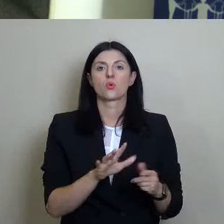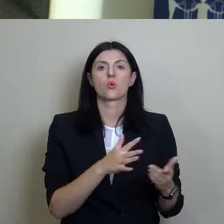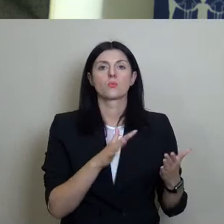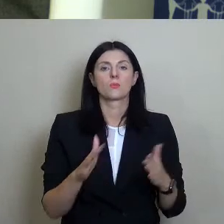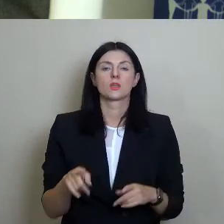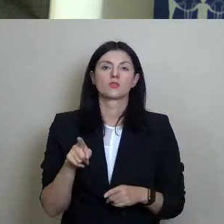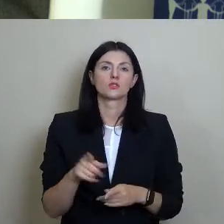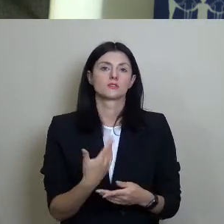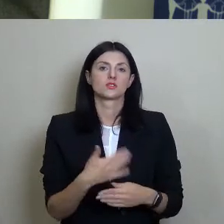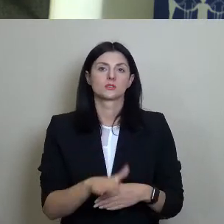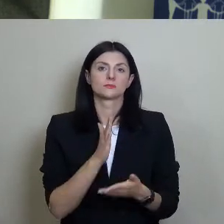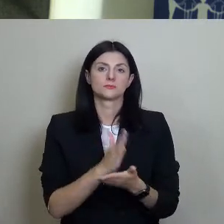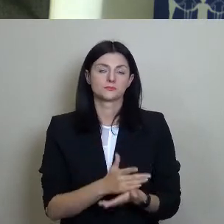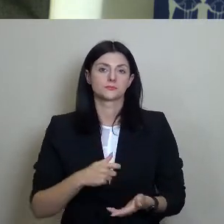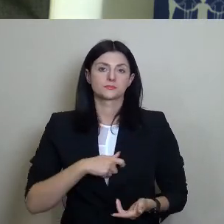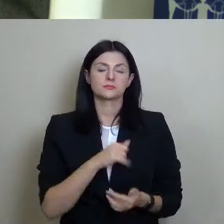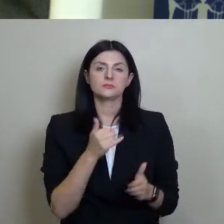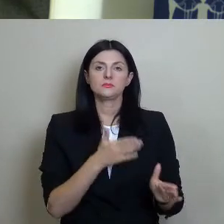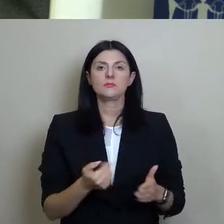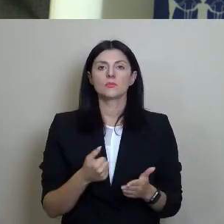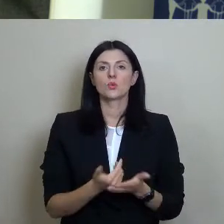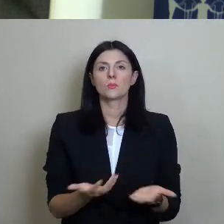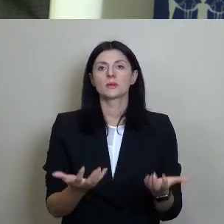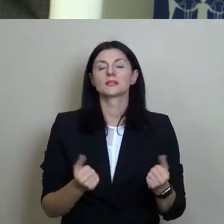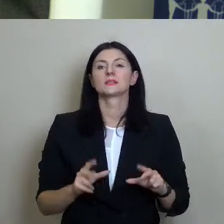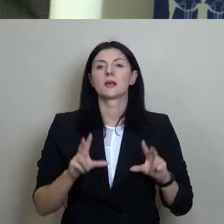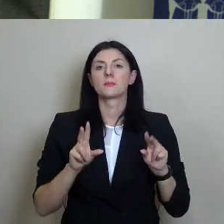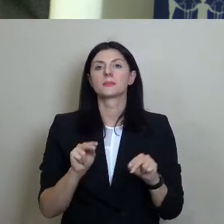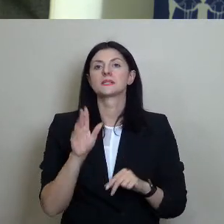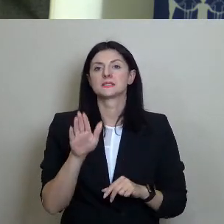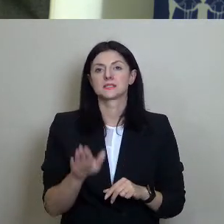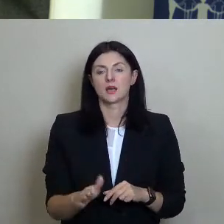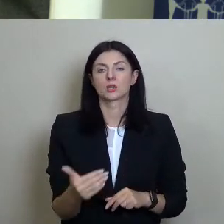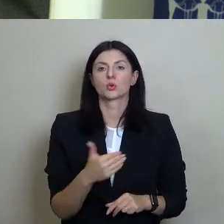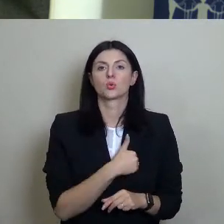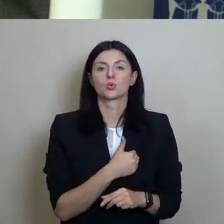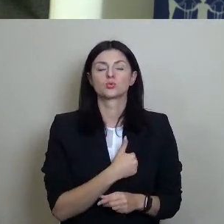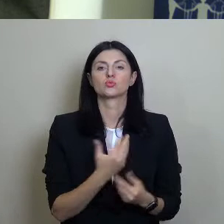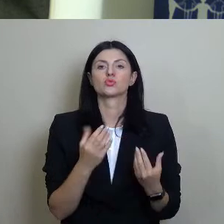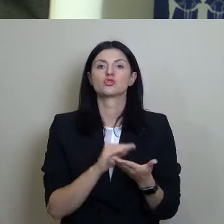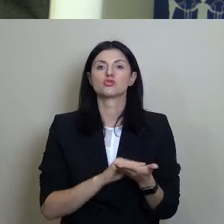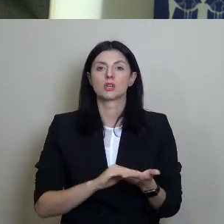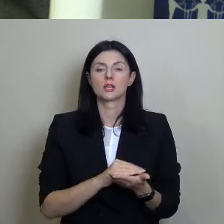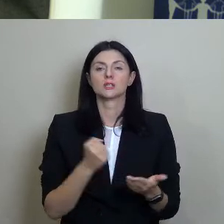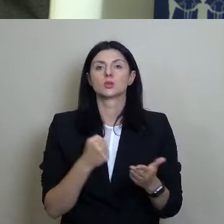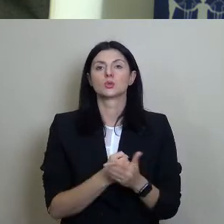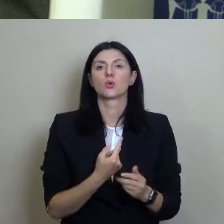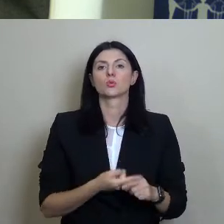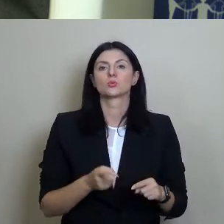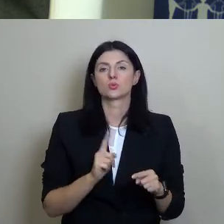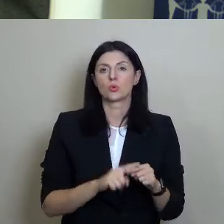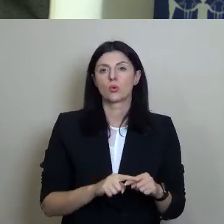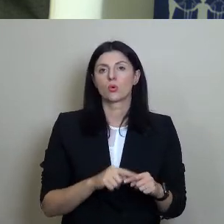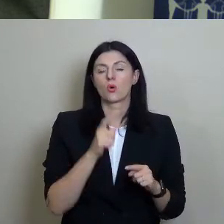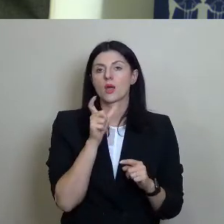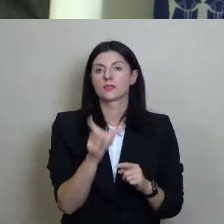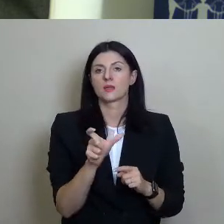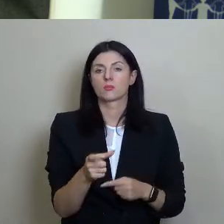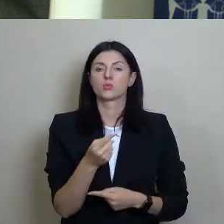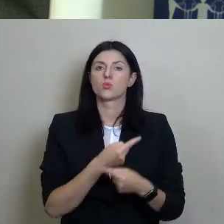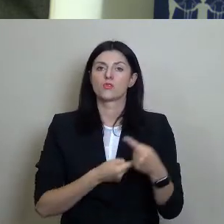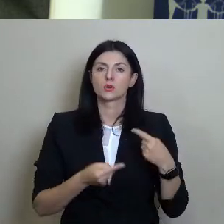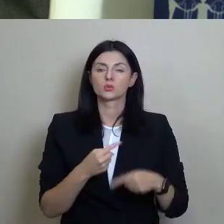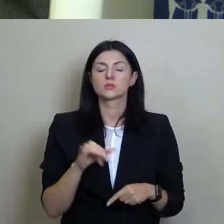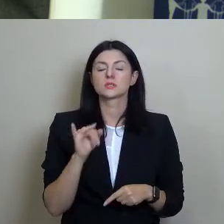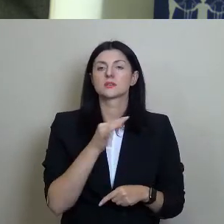21 days, and since then they become the councillors, and they are preparing to take the oath of allegiance. I would